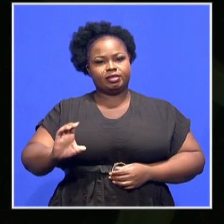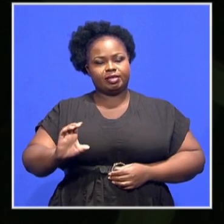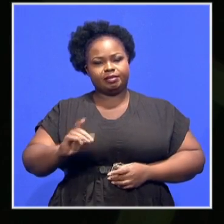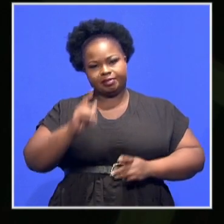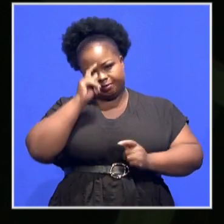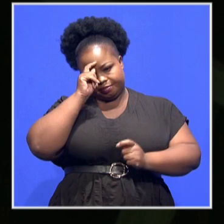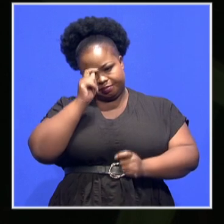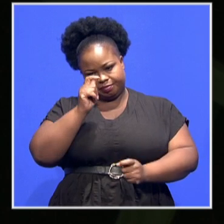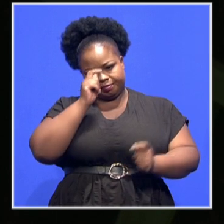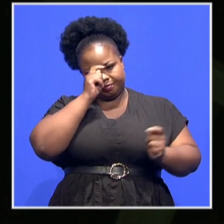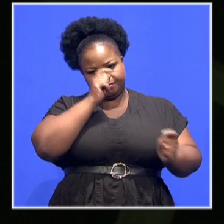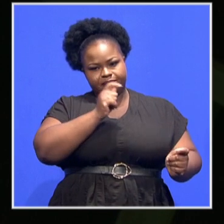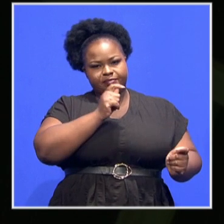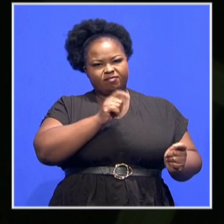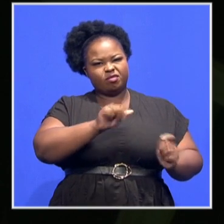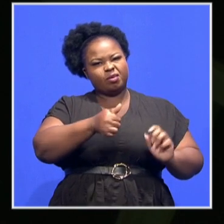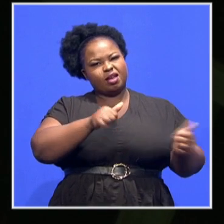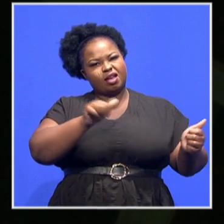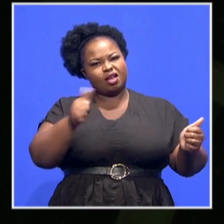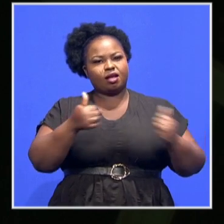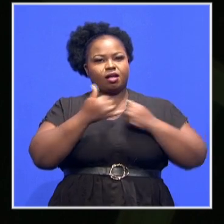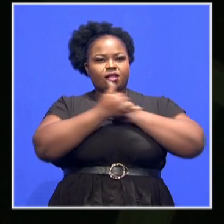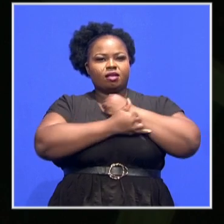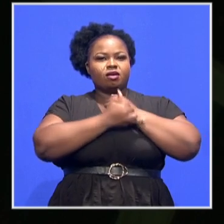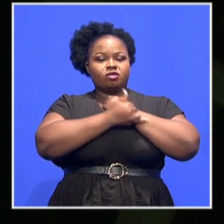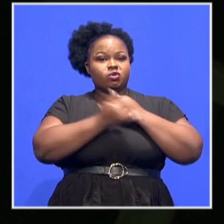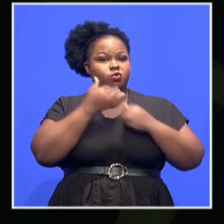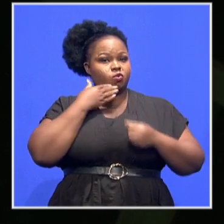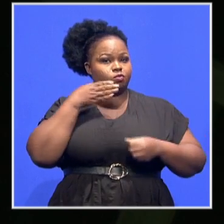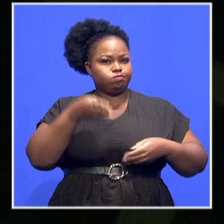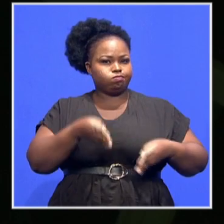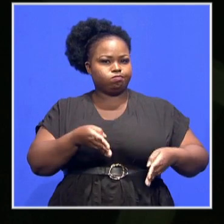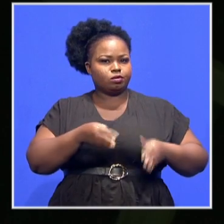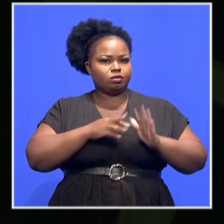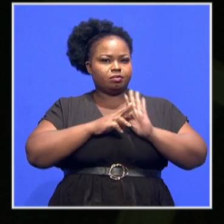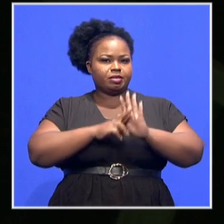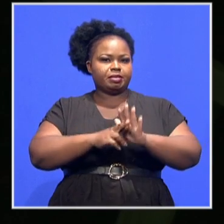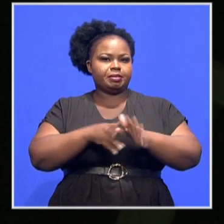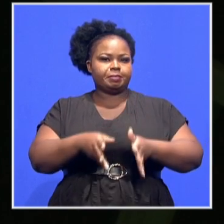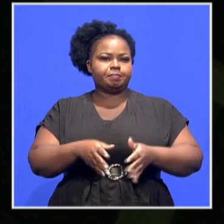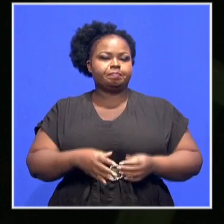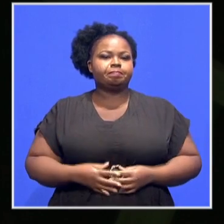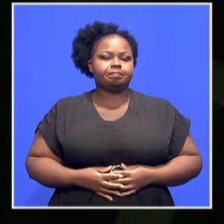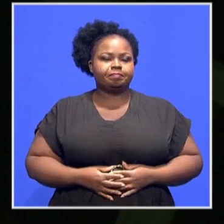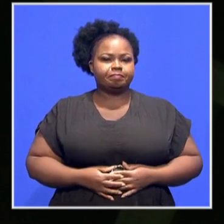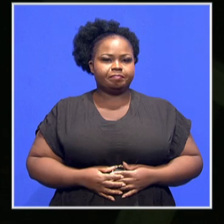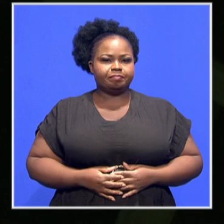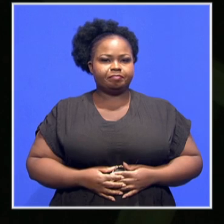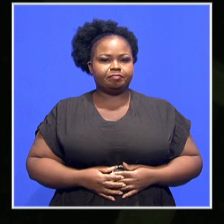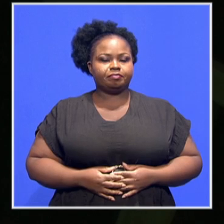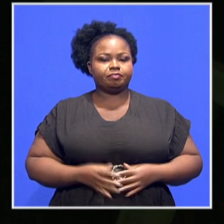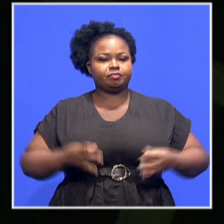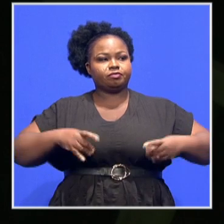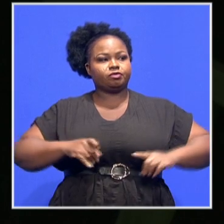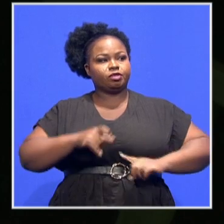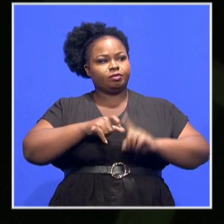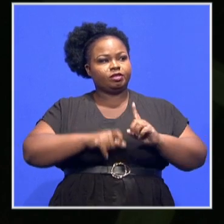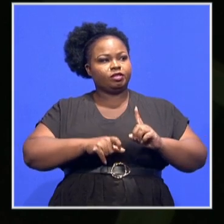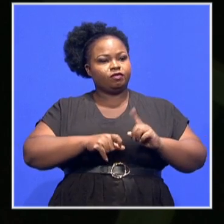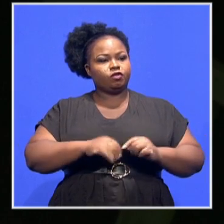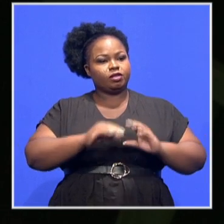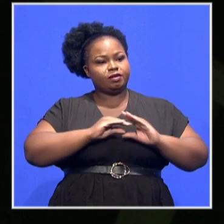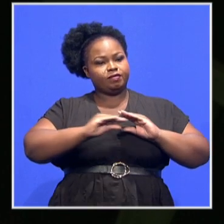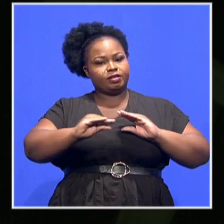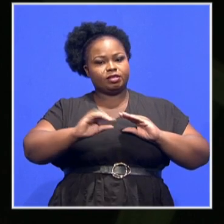indeed from other countries that are also represented at this conference. The chairman of the Investing in